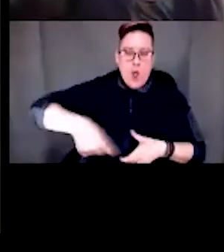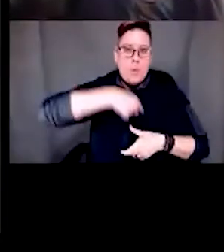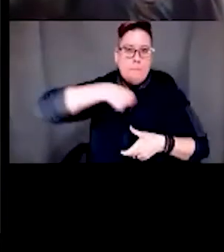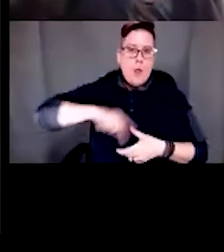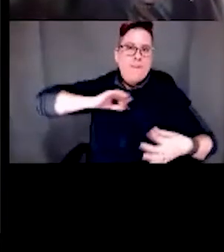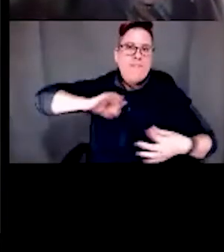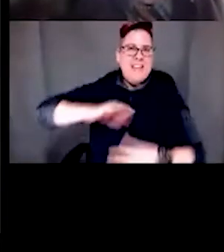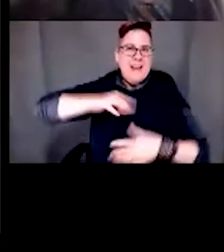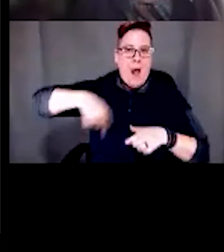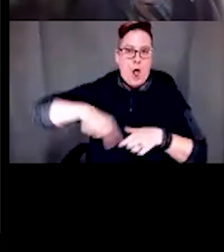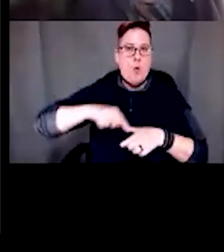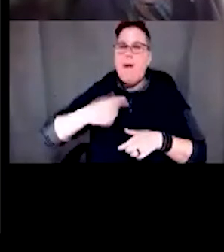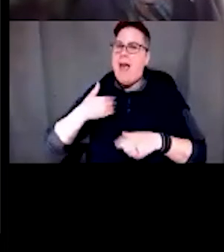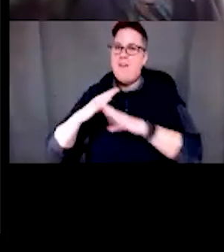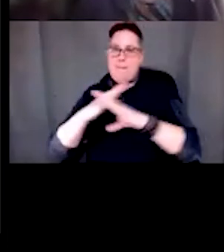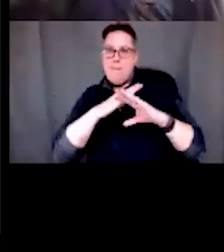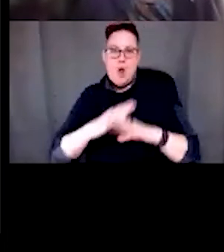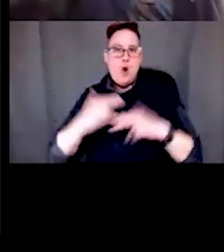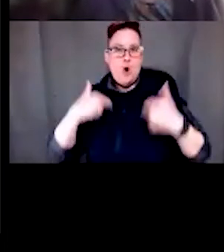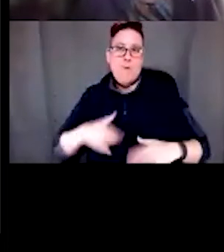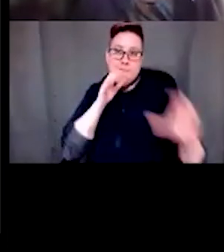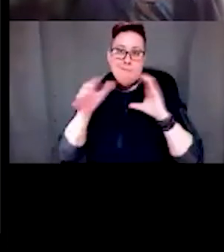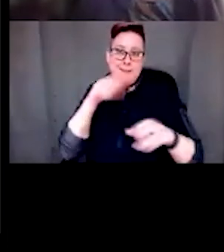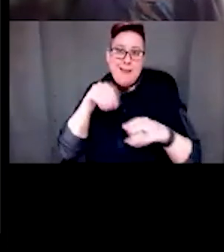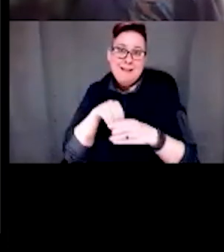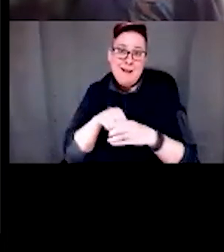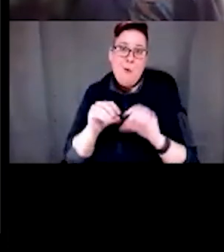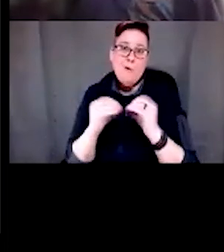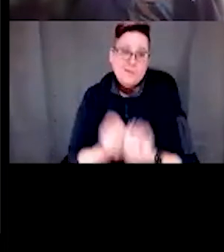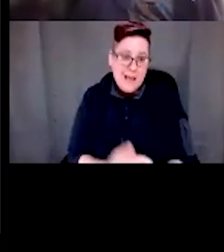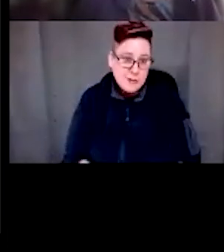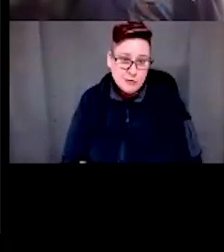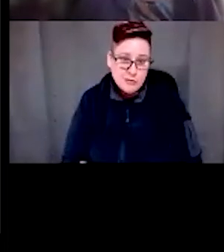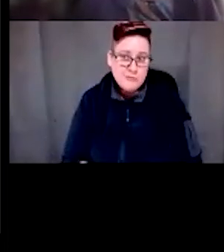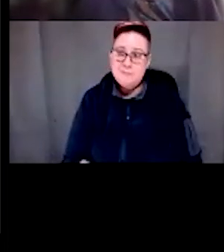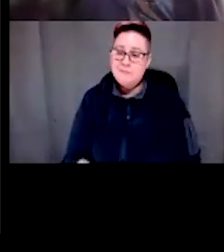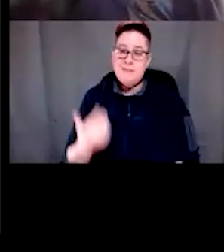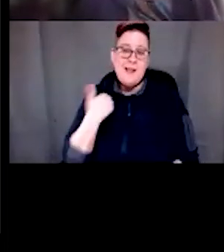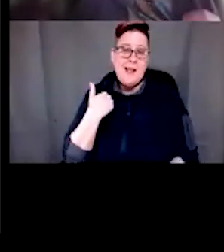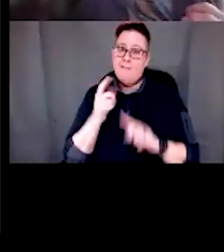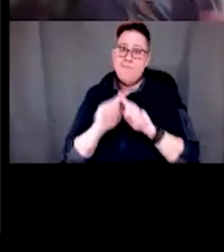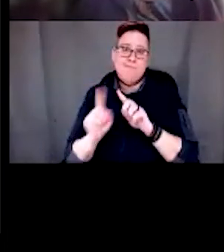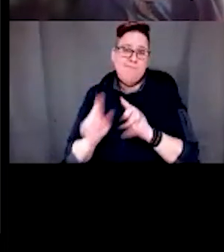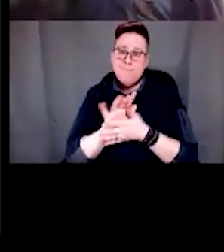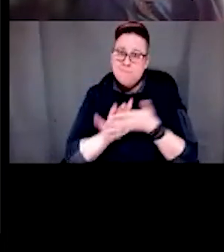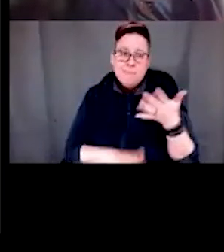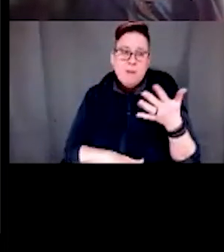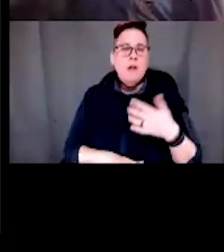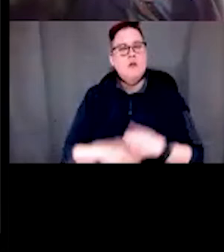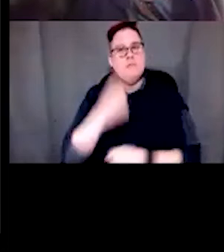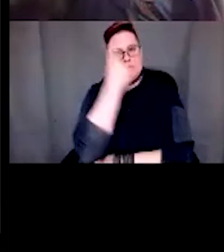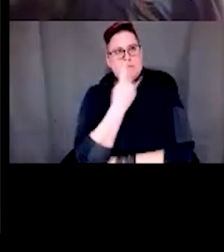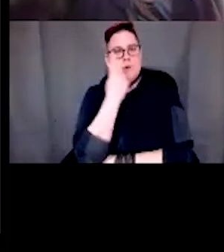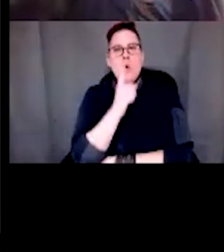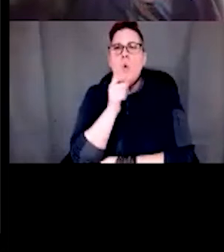many barriers to human communication in an organization. They can take any form. So you have to ask, who's